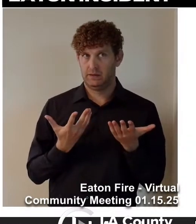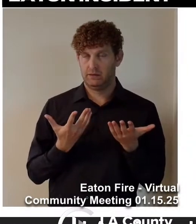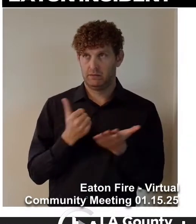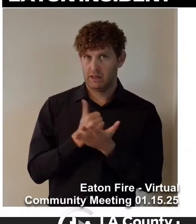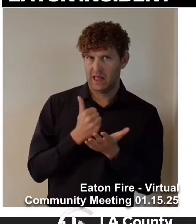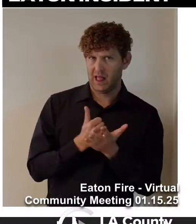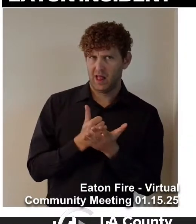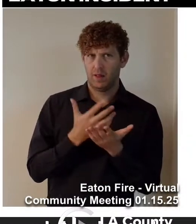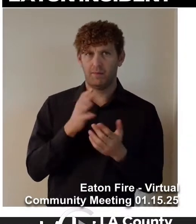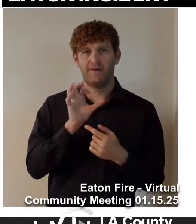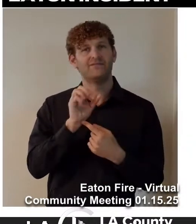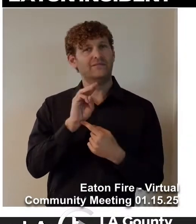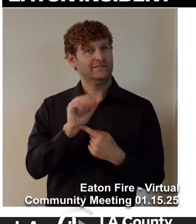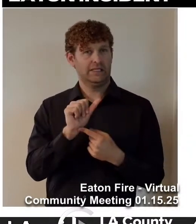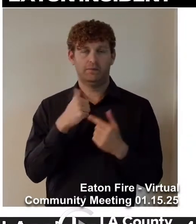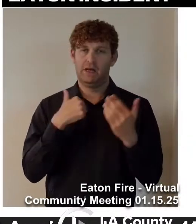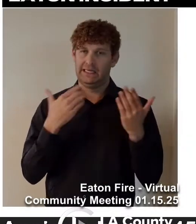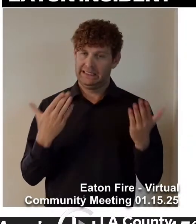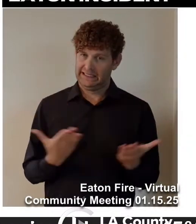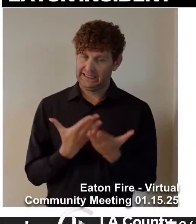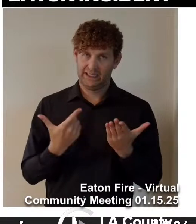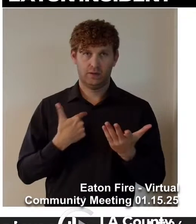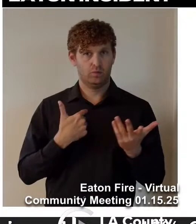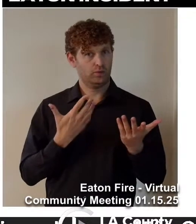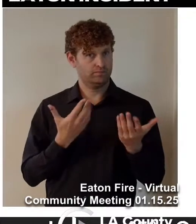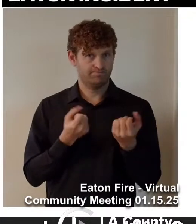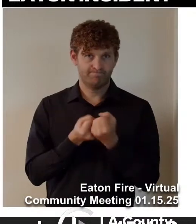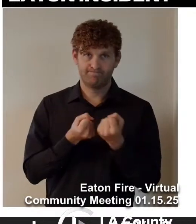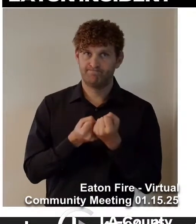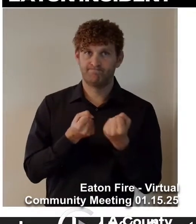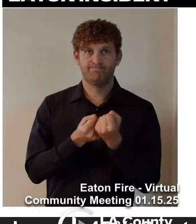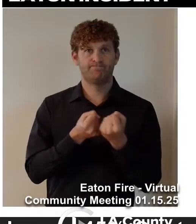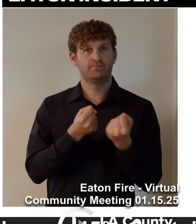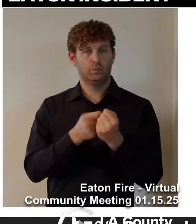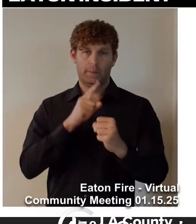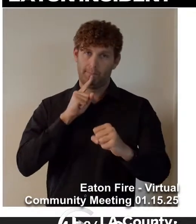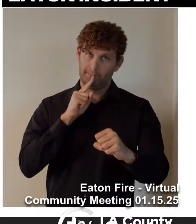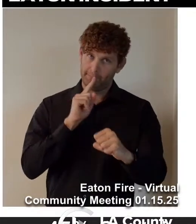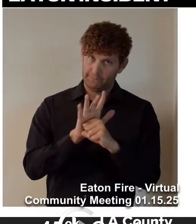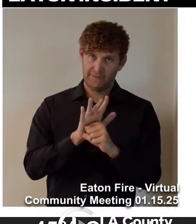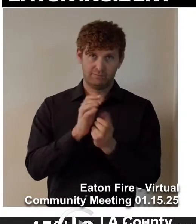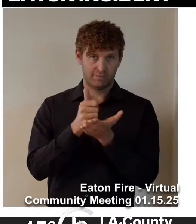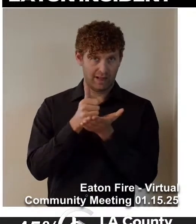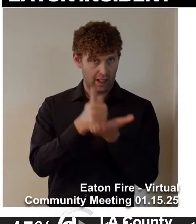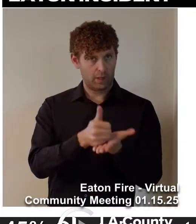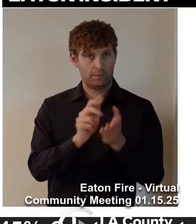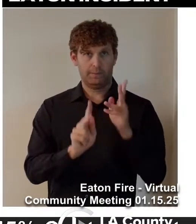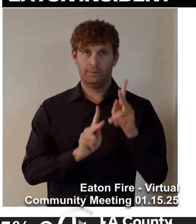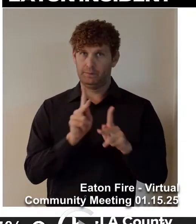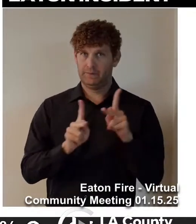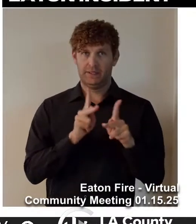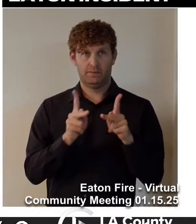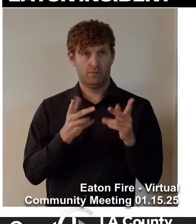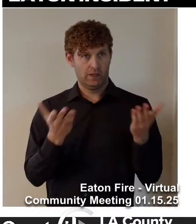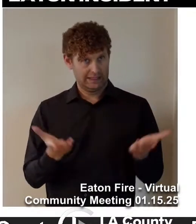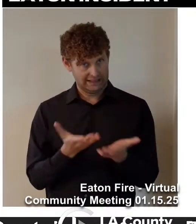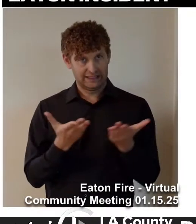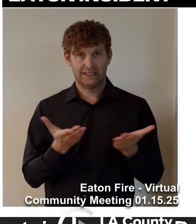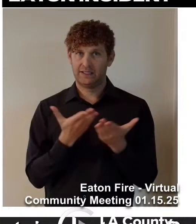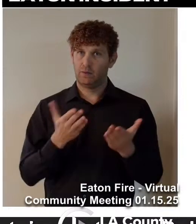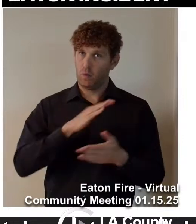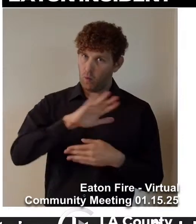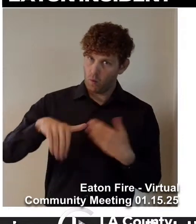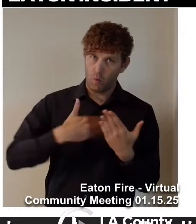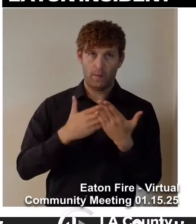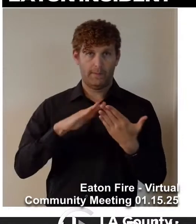FEMA is here. We're on the ground. We are committed to helping the people here. It is a whole community approach.